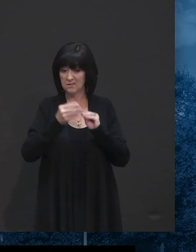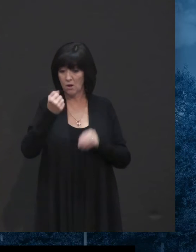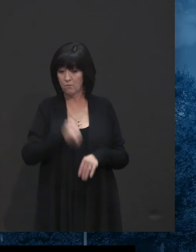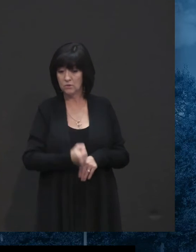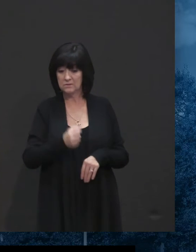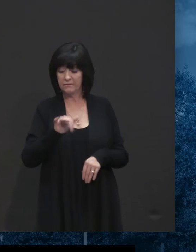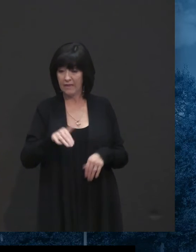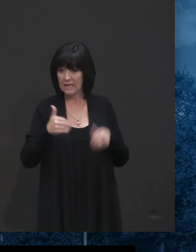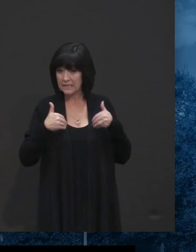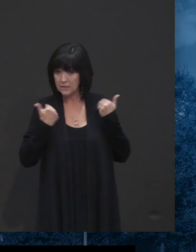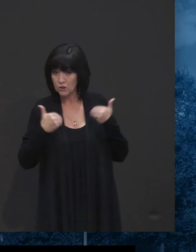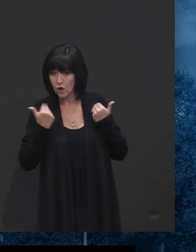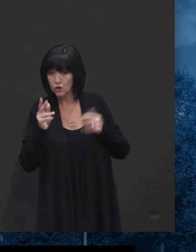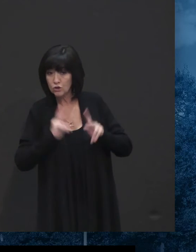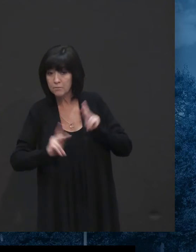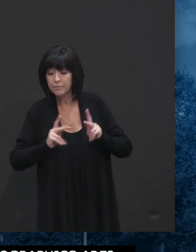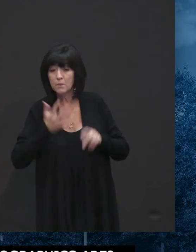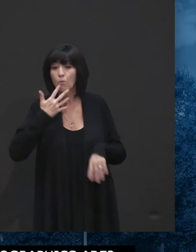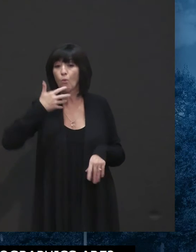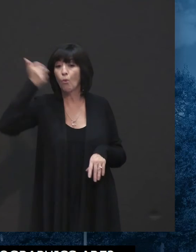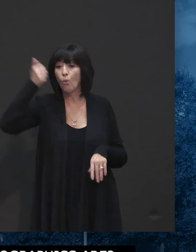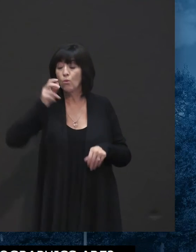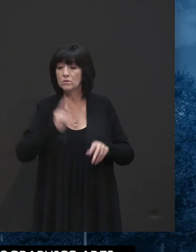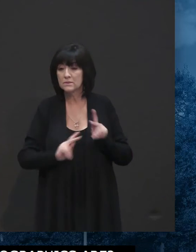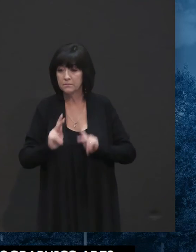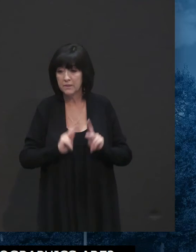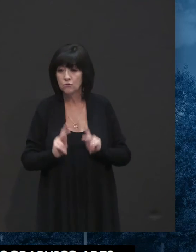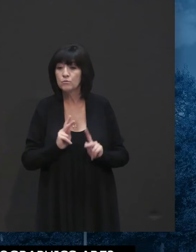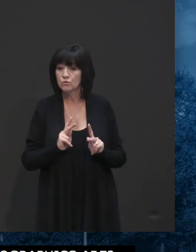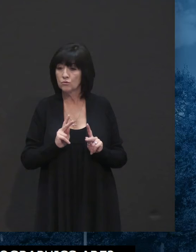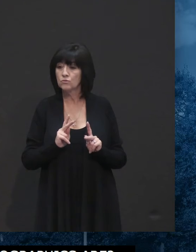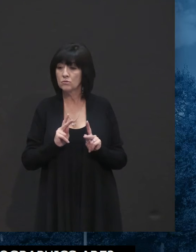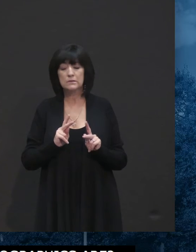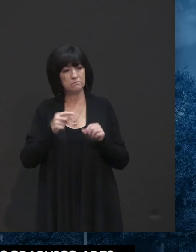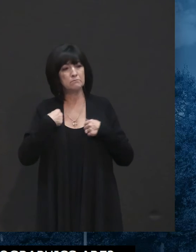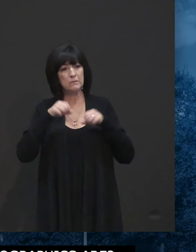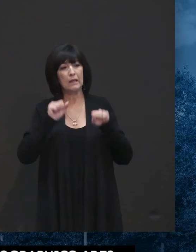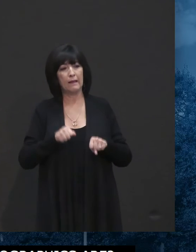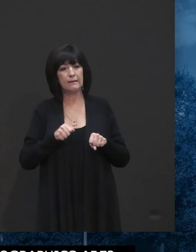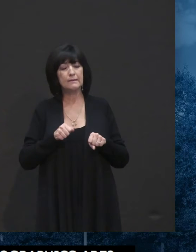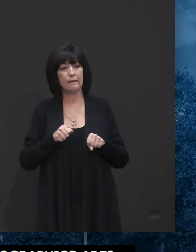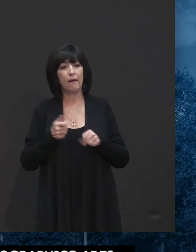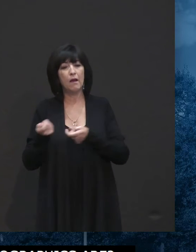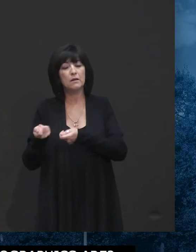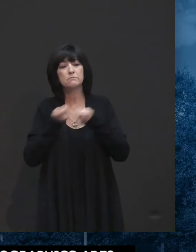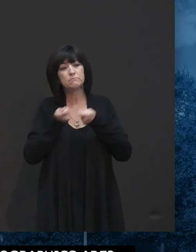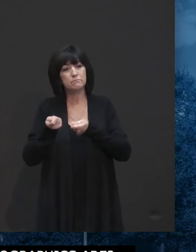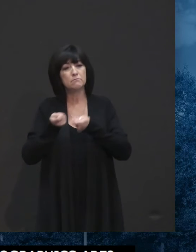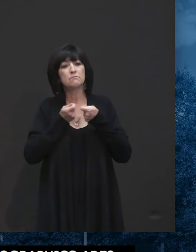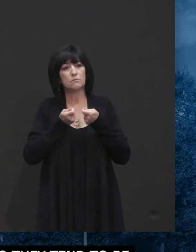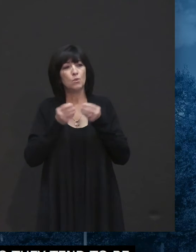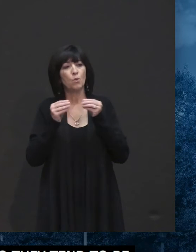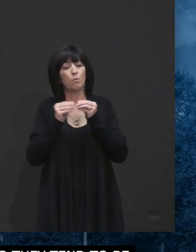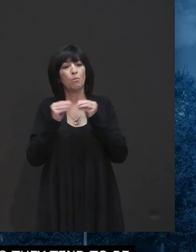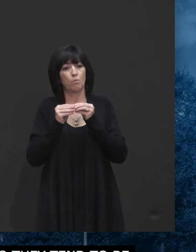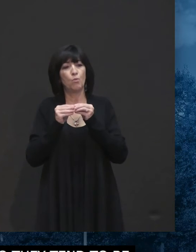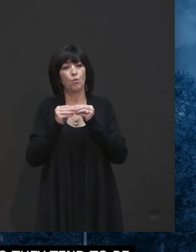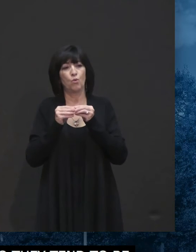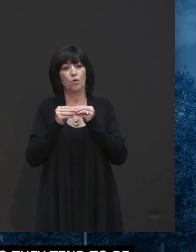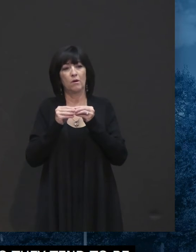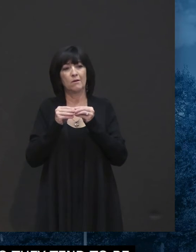they tend to be older who are testing positive? Yeah, I can get more detailed information for you Sure. around the demographics, but